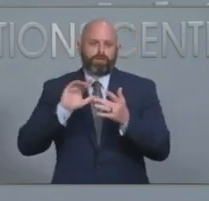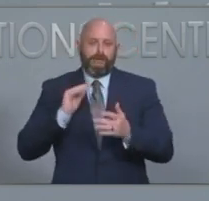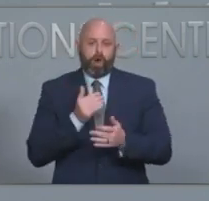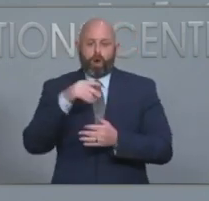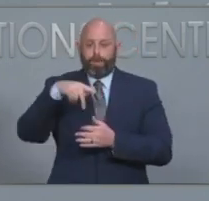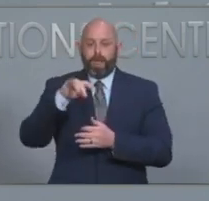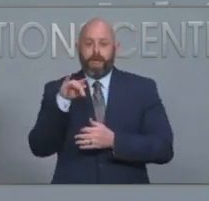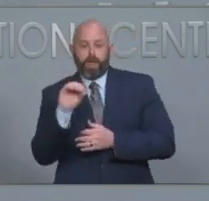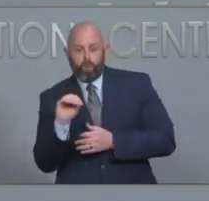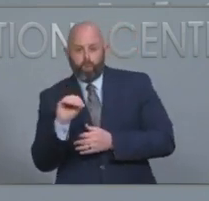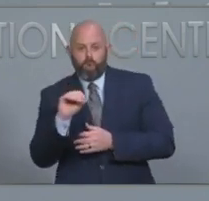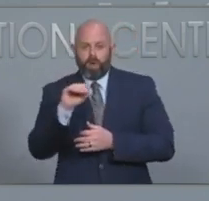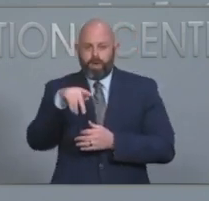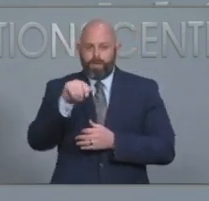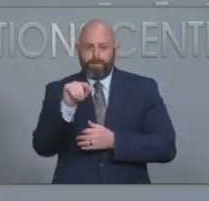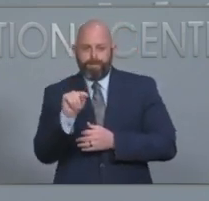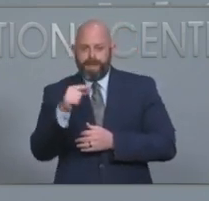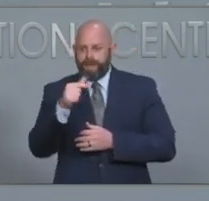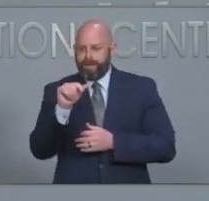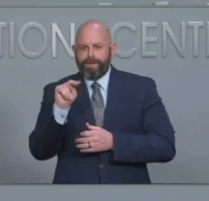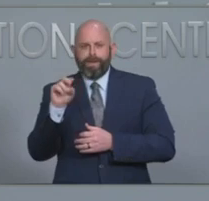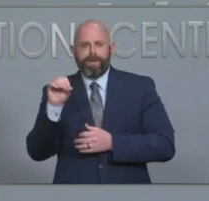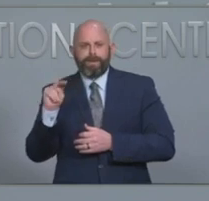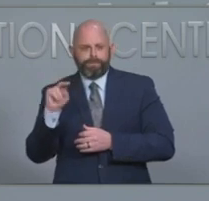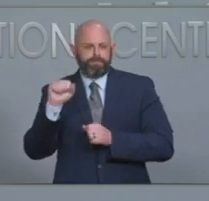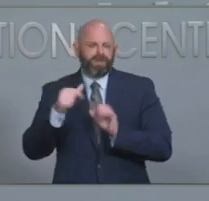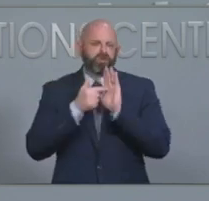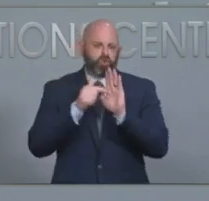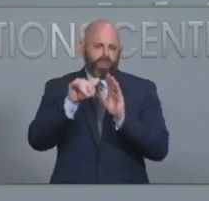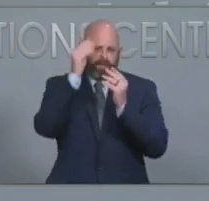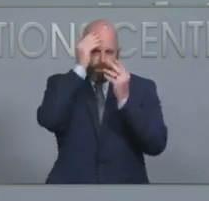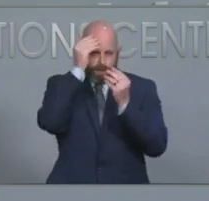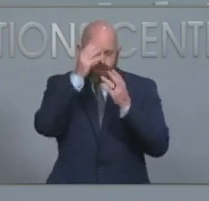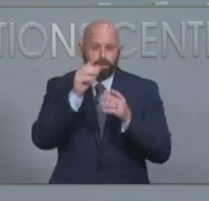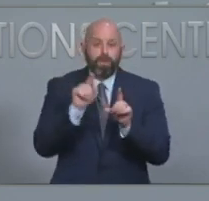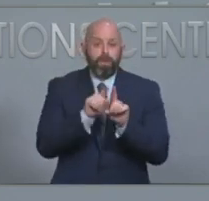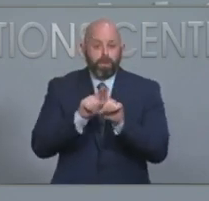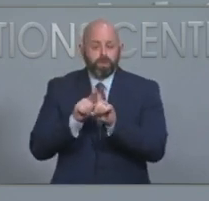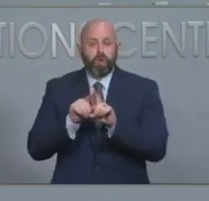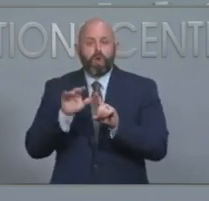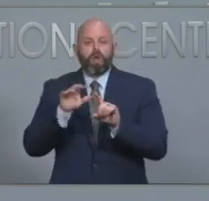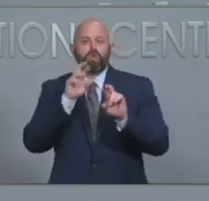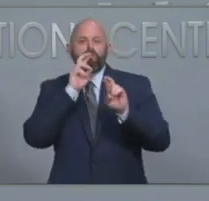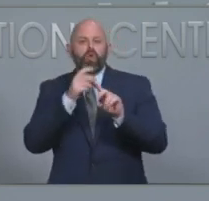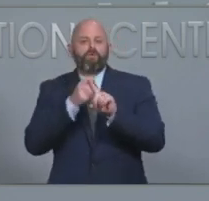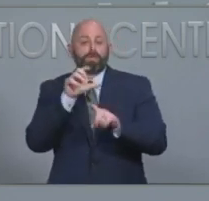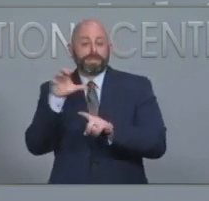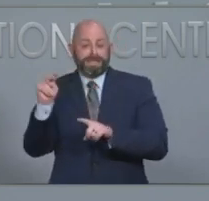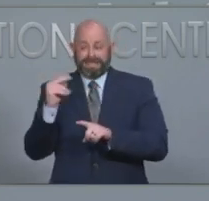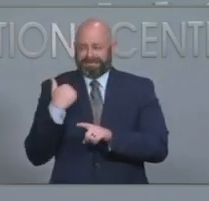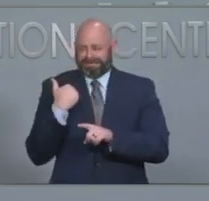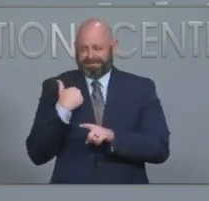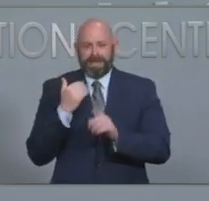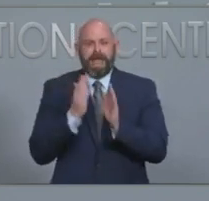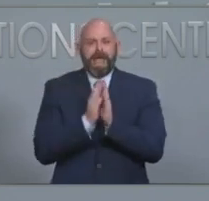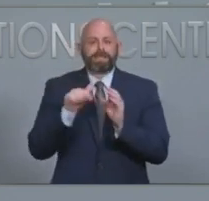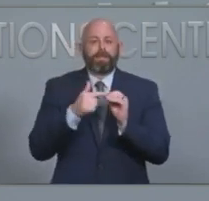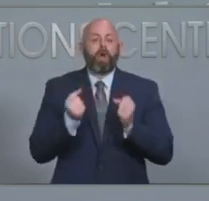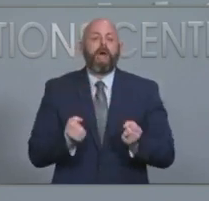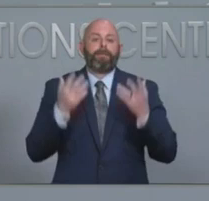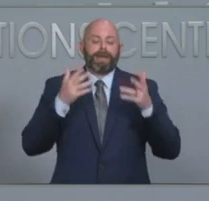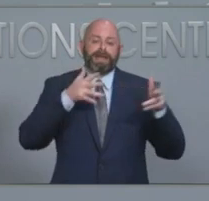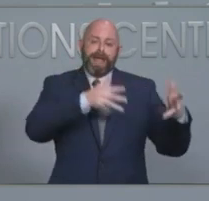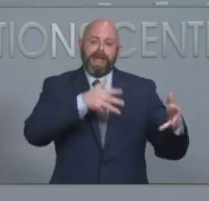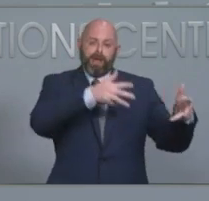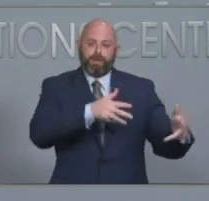Gannon, and he can direct you to that data. Similarly, through the reporter from CNN who asked about the number of outstanding ballots,